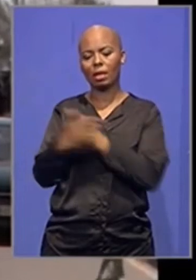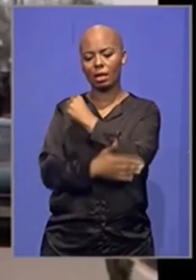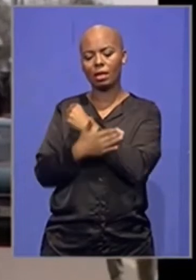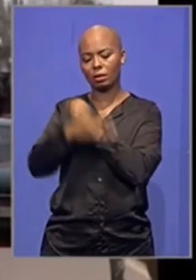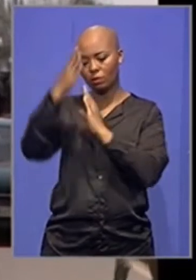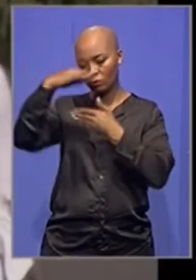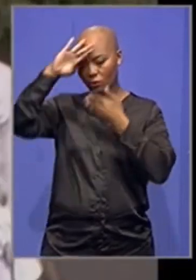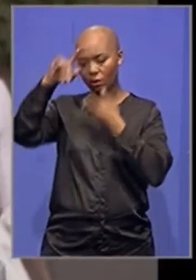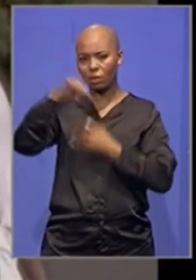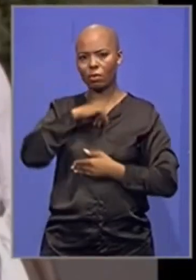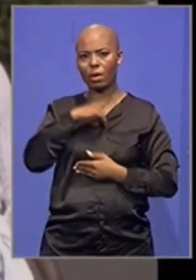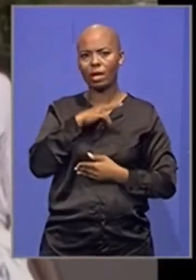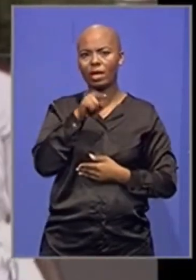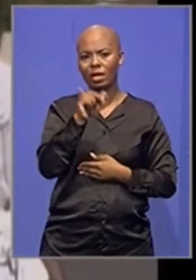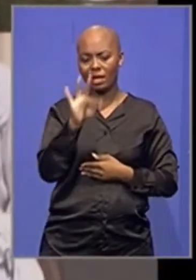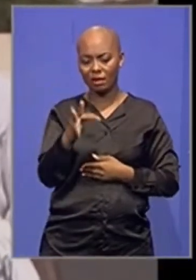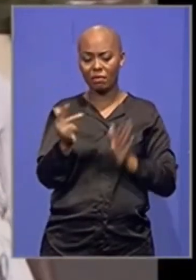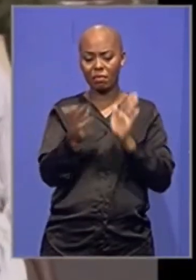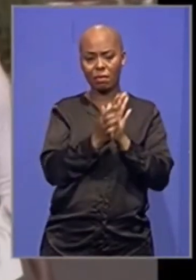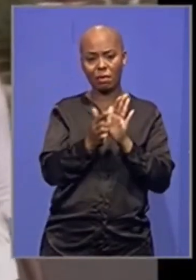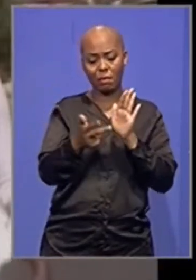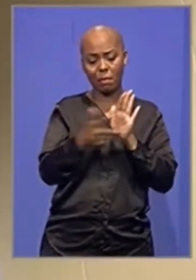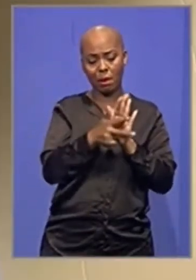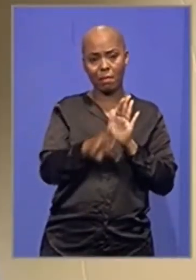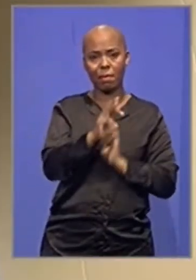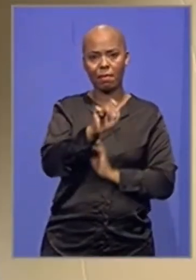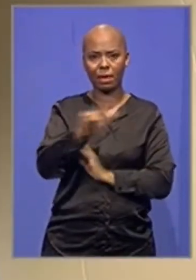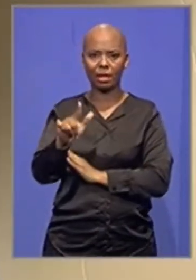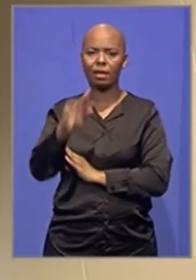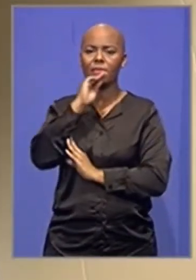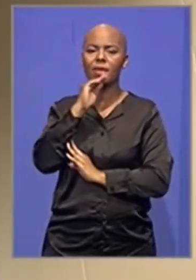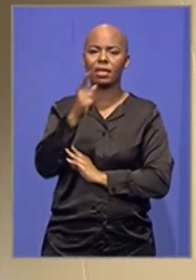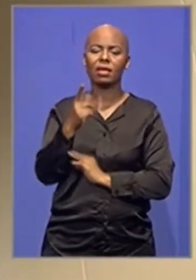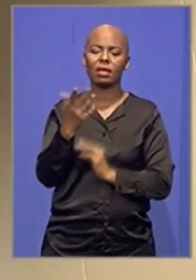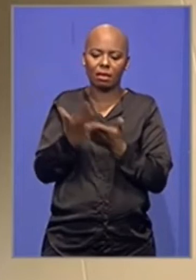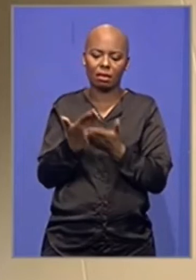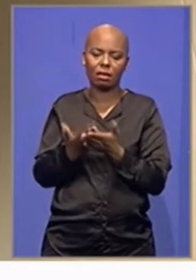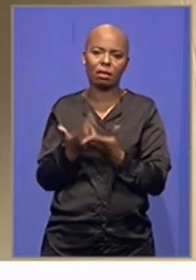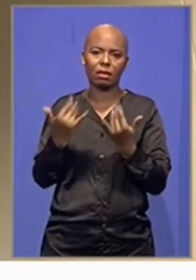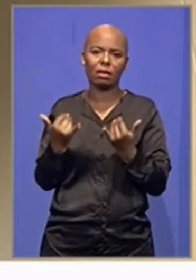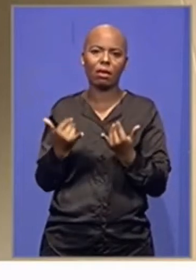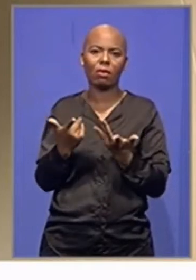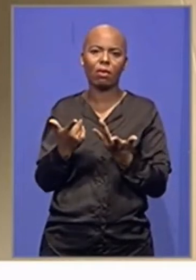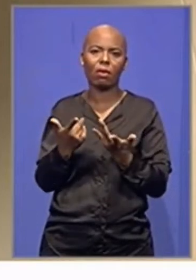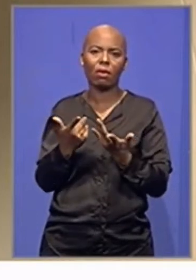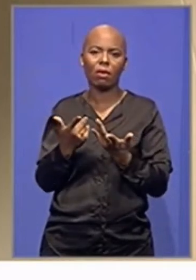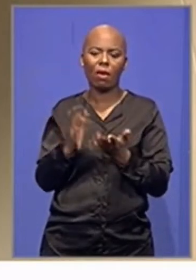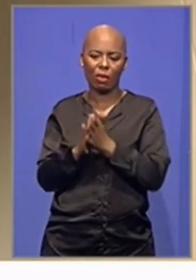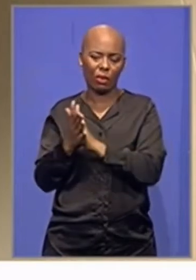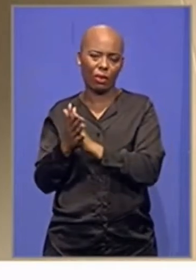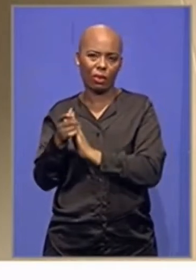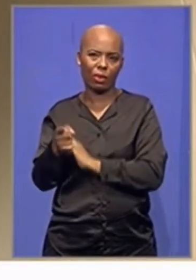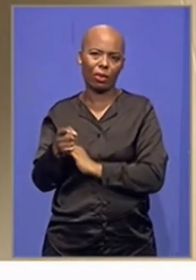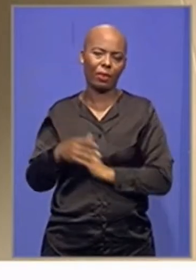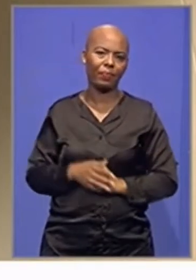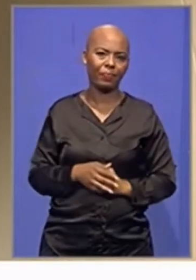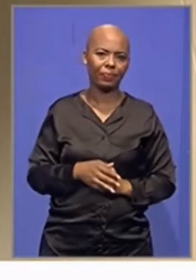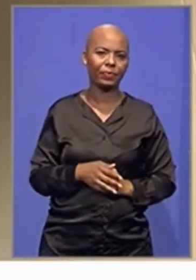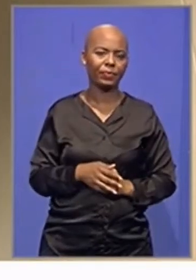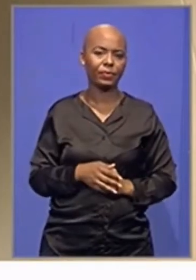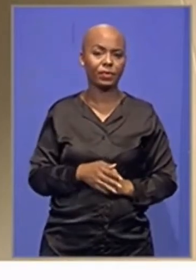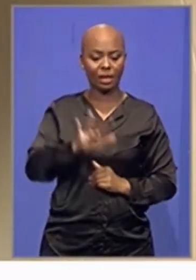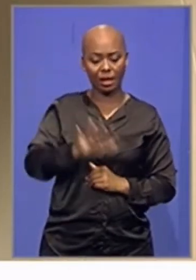ba boraditaba le tshebetso ya bona. The African Editors Forum is horrified at a draconian piece